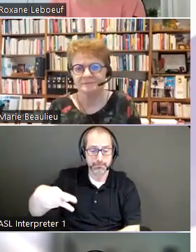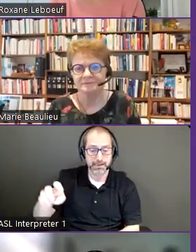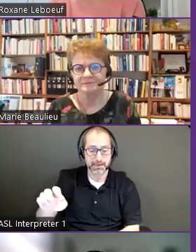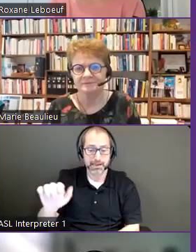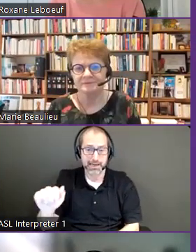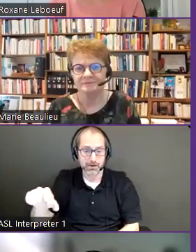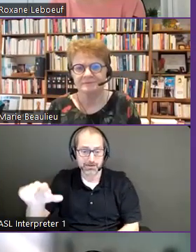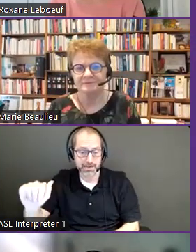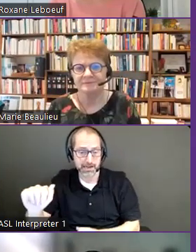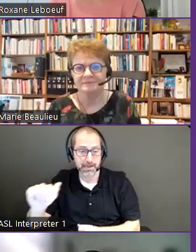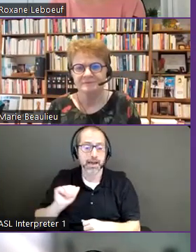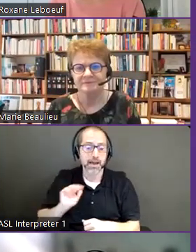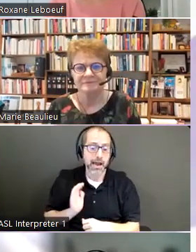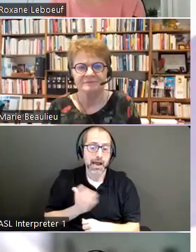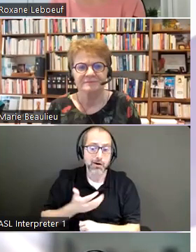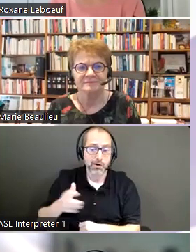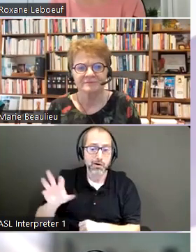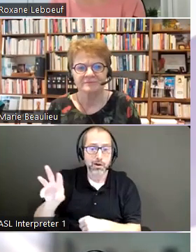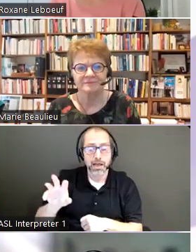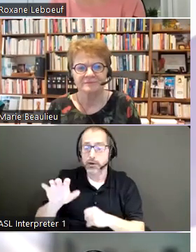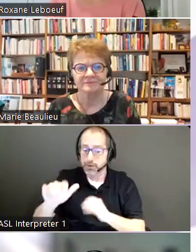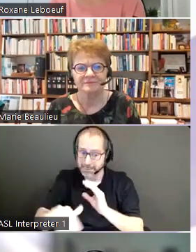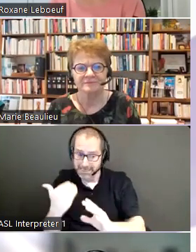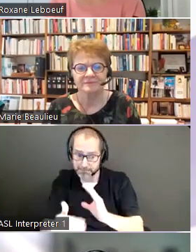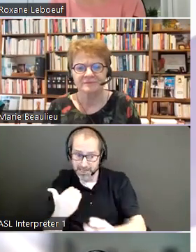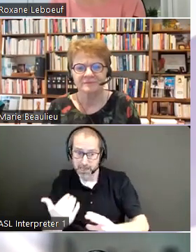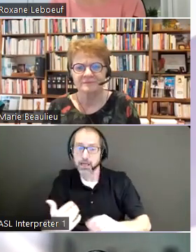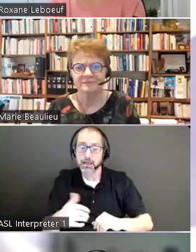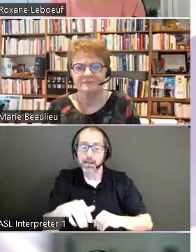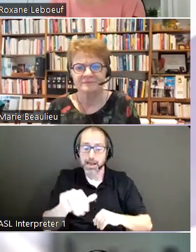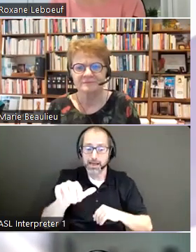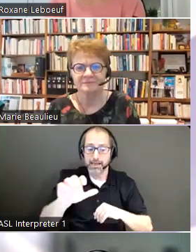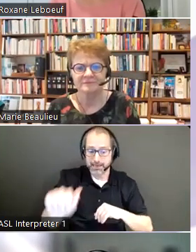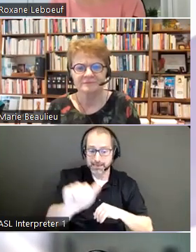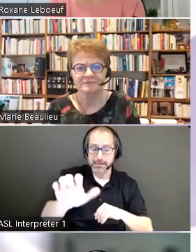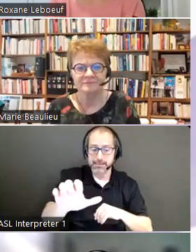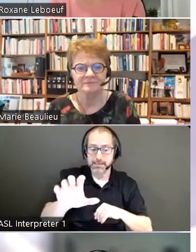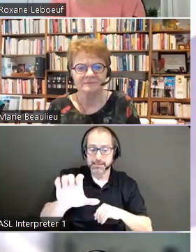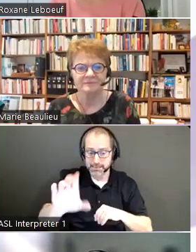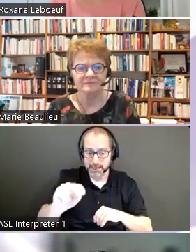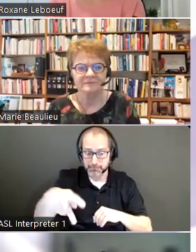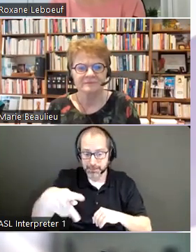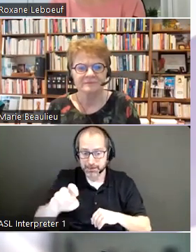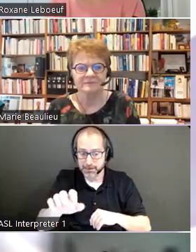the largest free library of elder abuse resource in Canada at